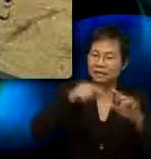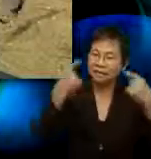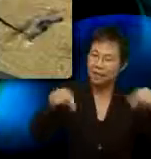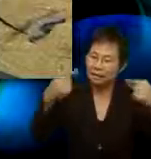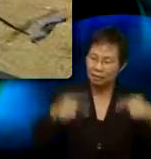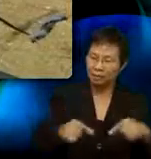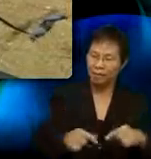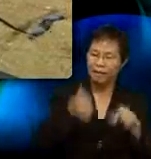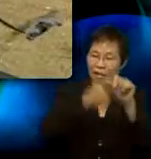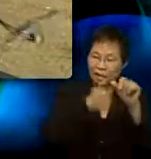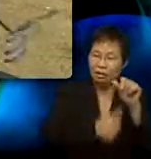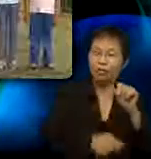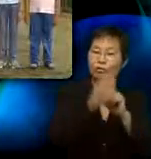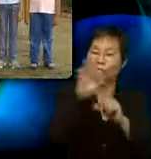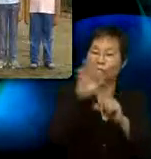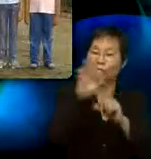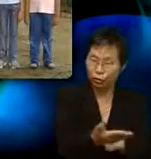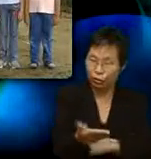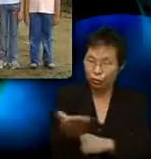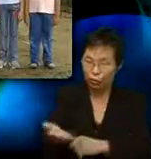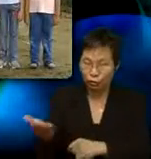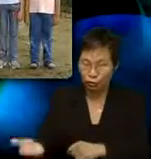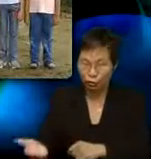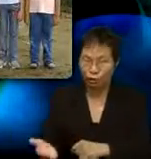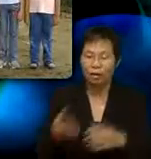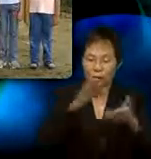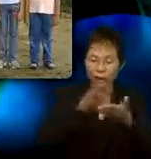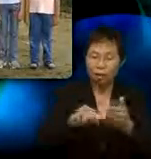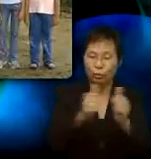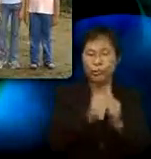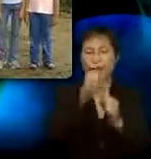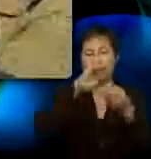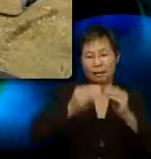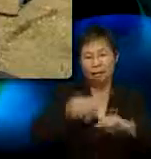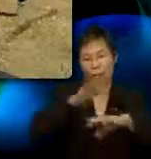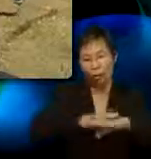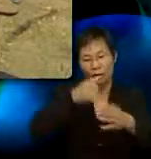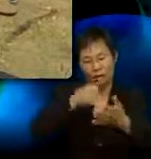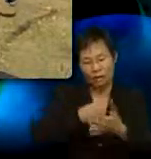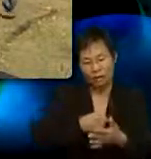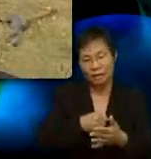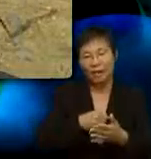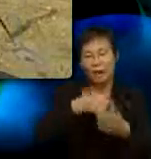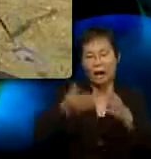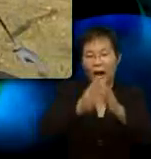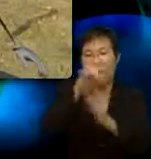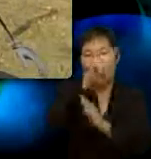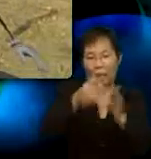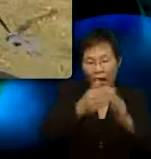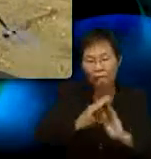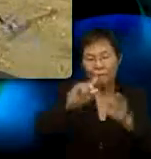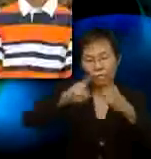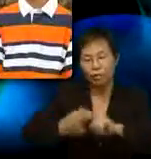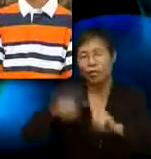game. Each of you pick a card with a number on it. You can ask your friend a